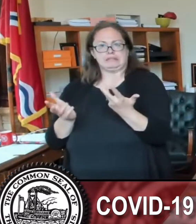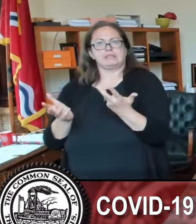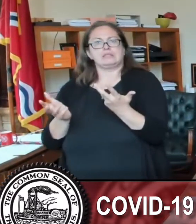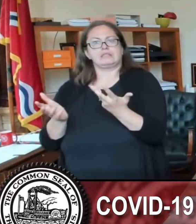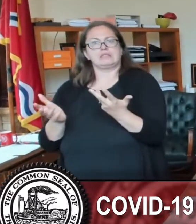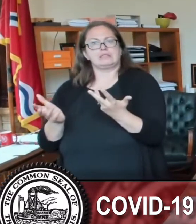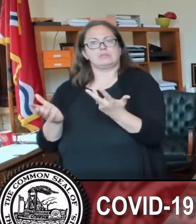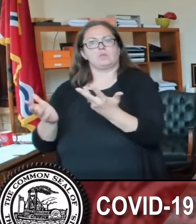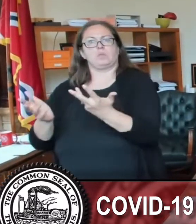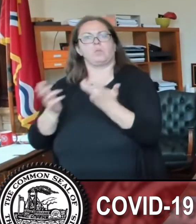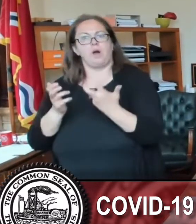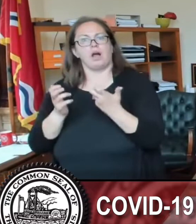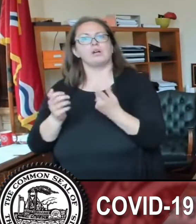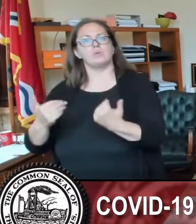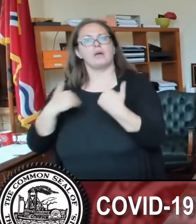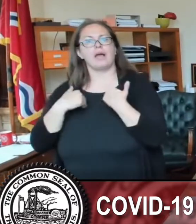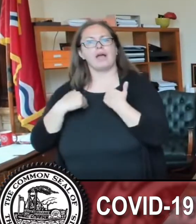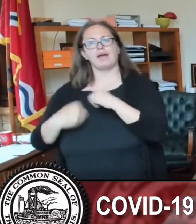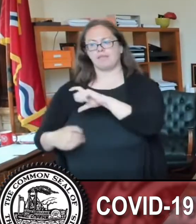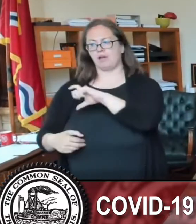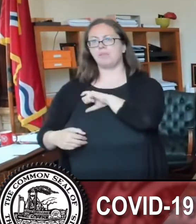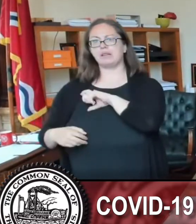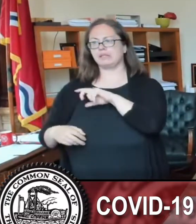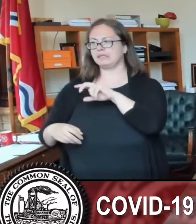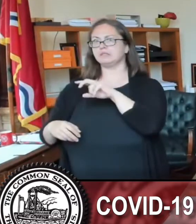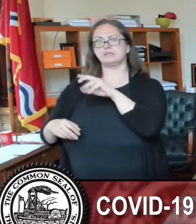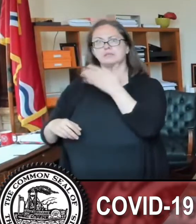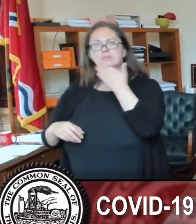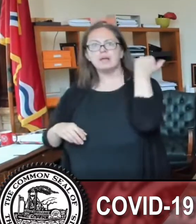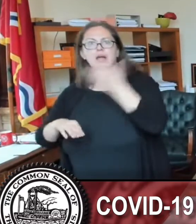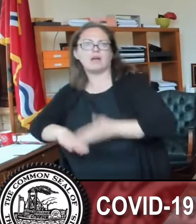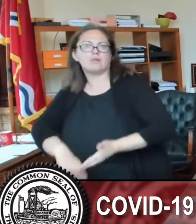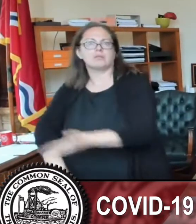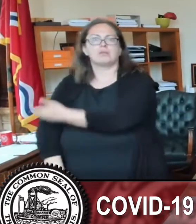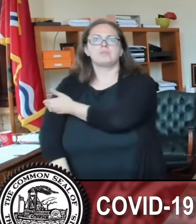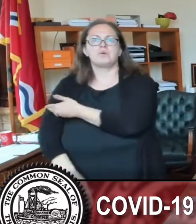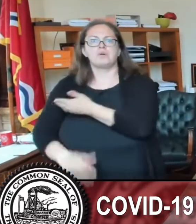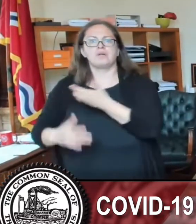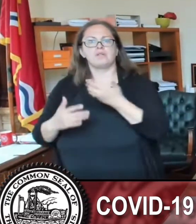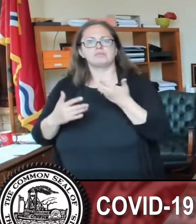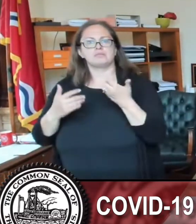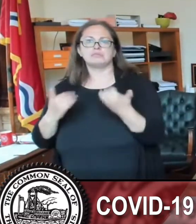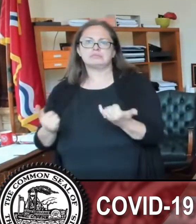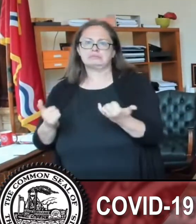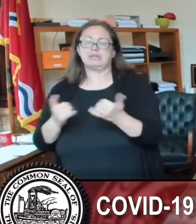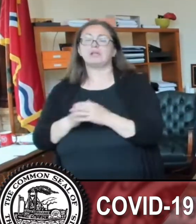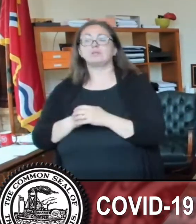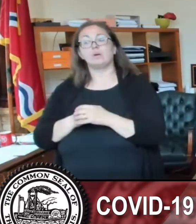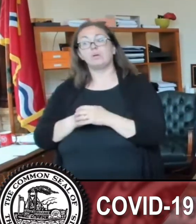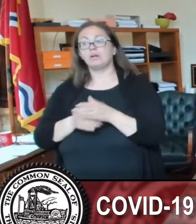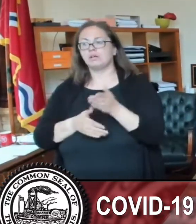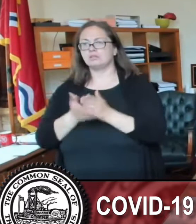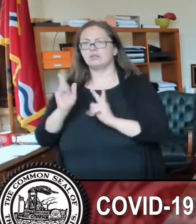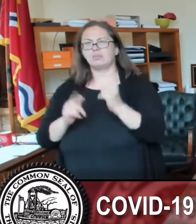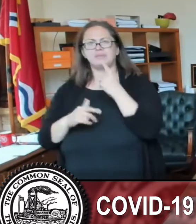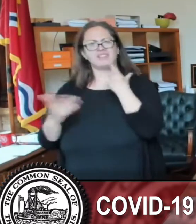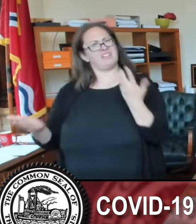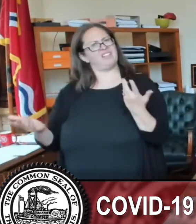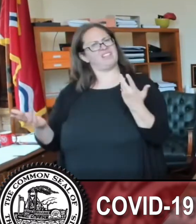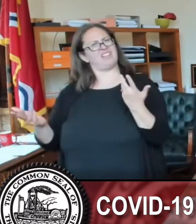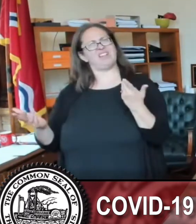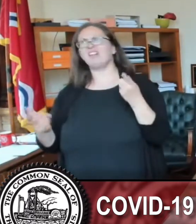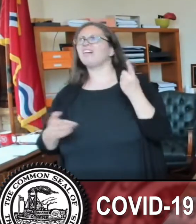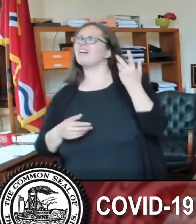better policing in this world that we're in today. So some people might be saying, well, why go